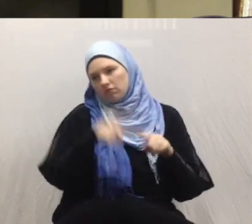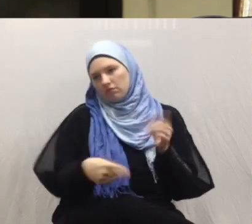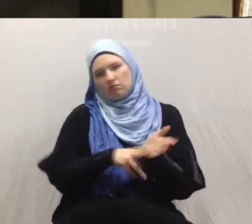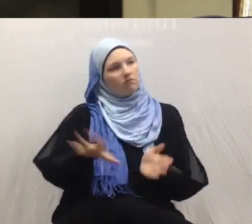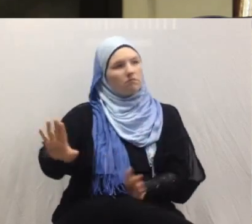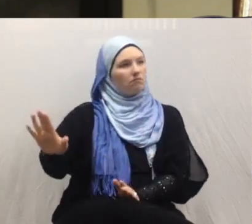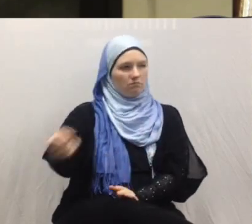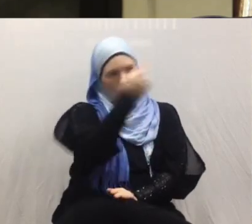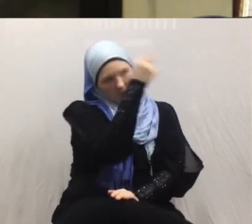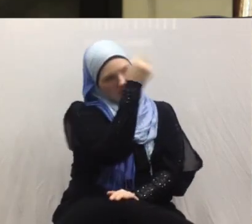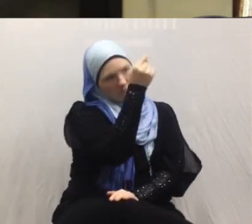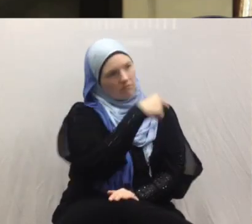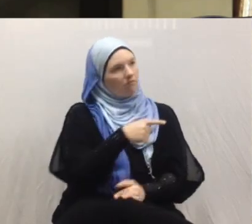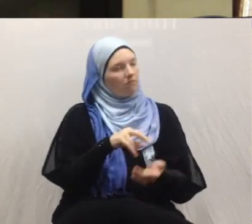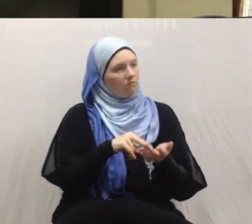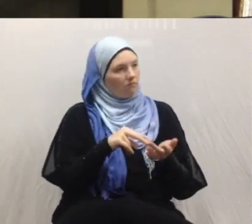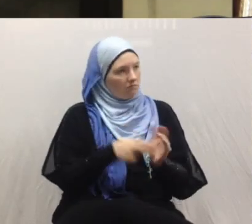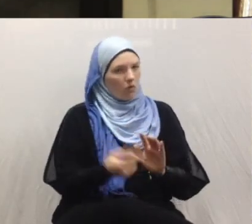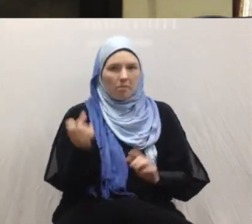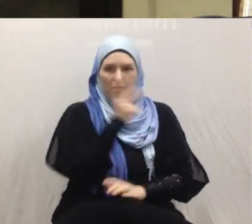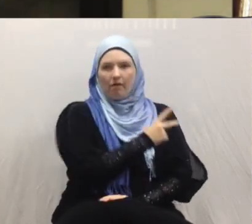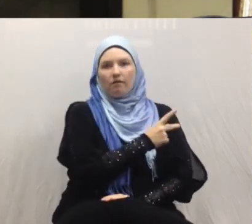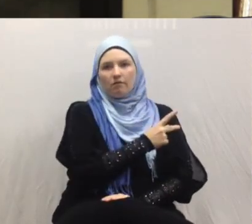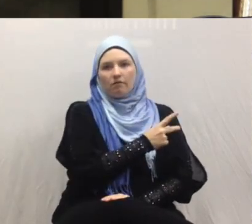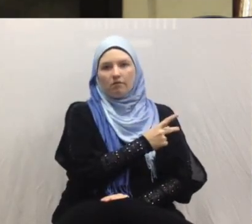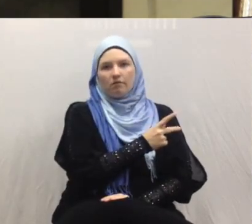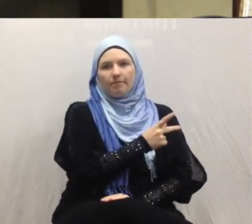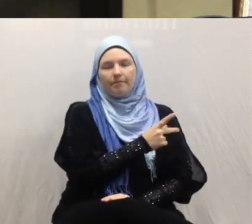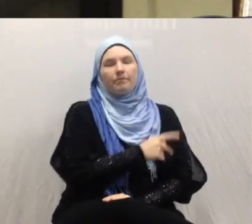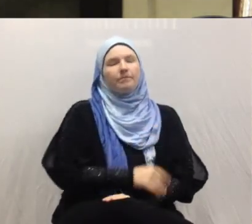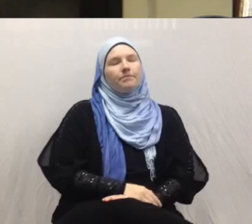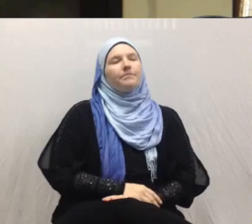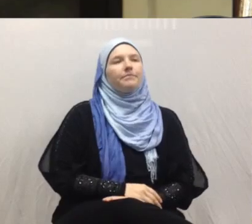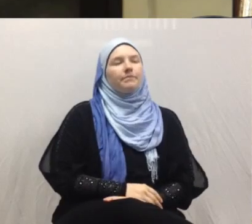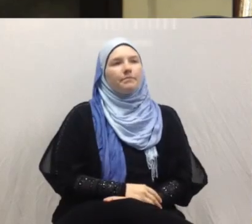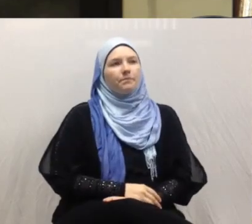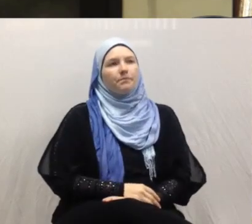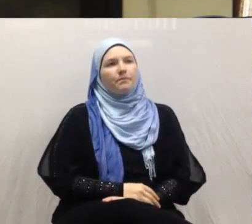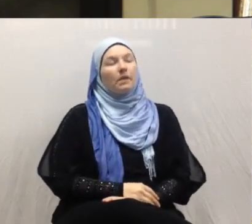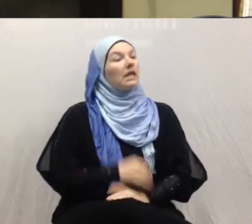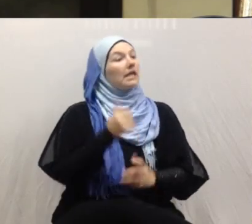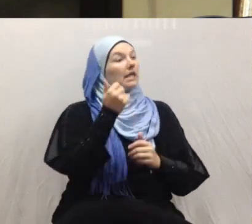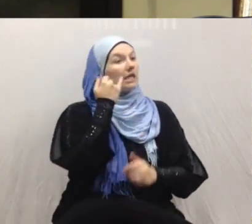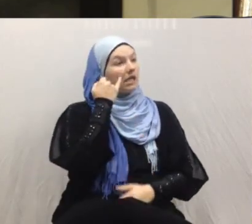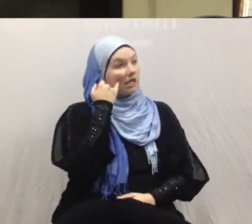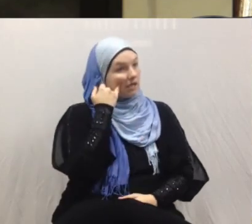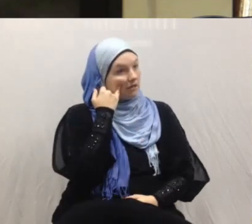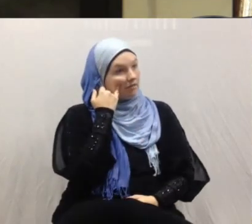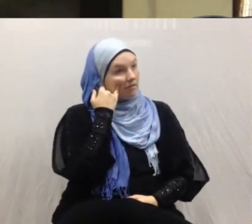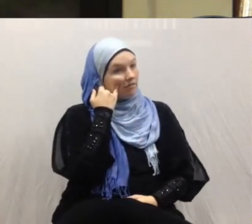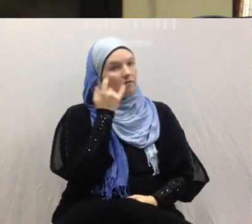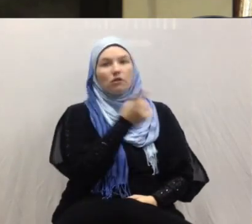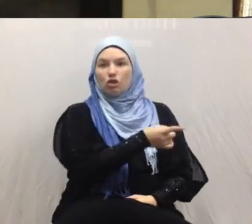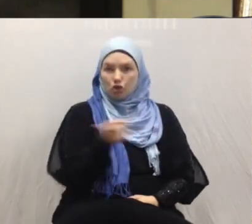another against any attack on Yathrib. It's understood. If they are called to make